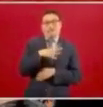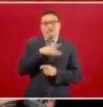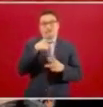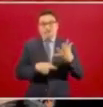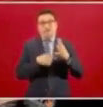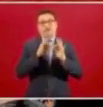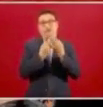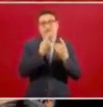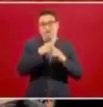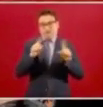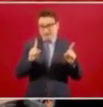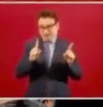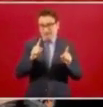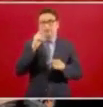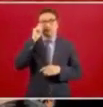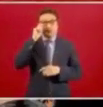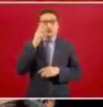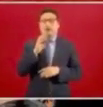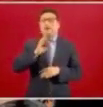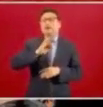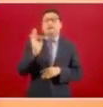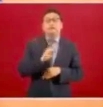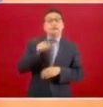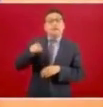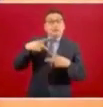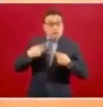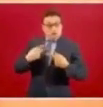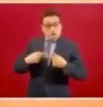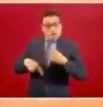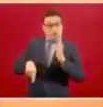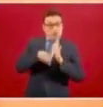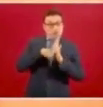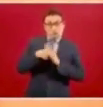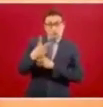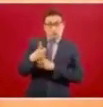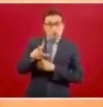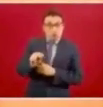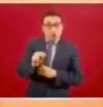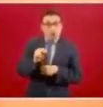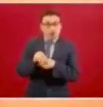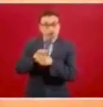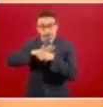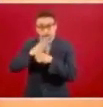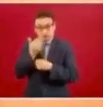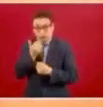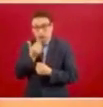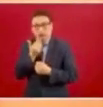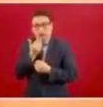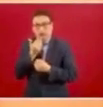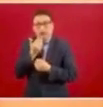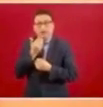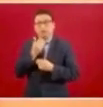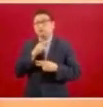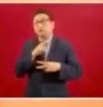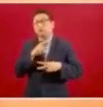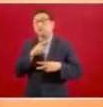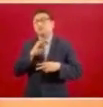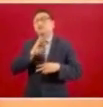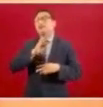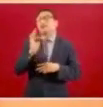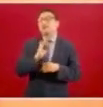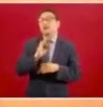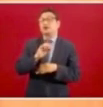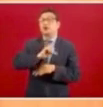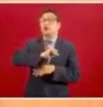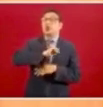And we had the capacities to analyze previously 13 different viruses, and now with this new virus,